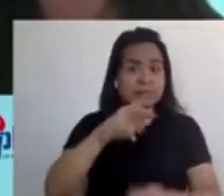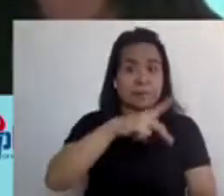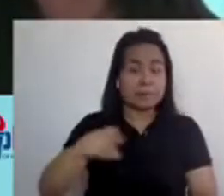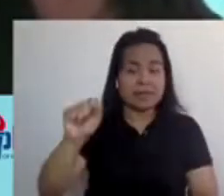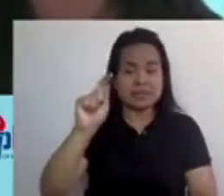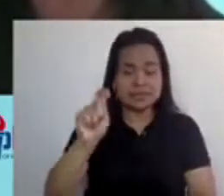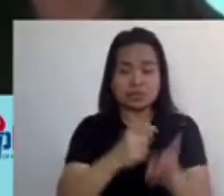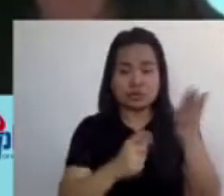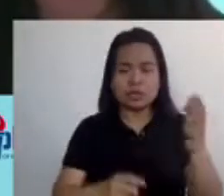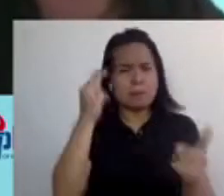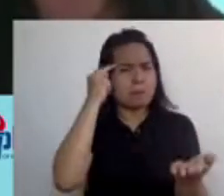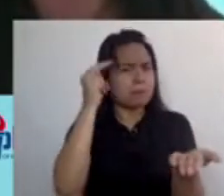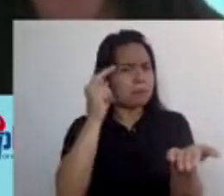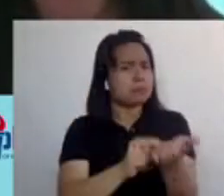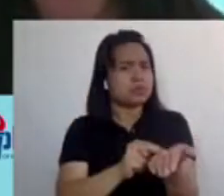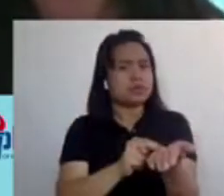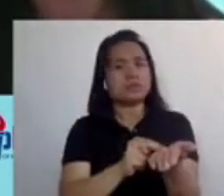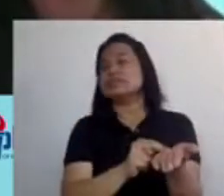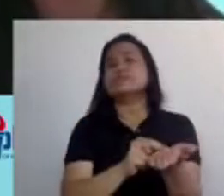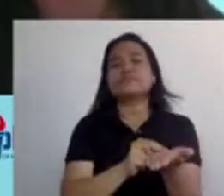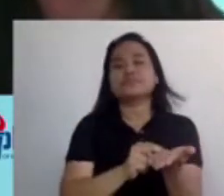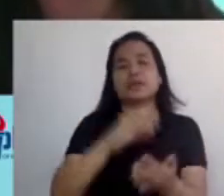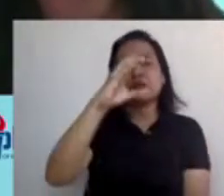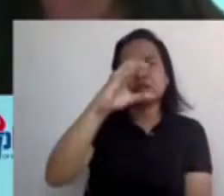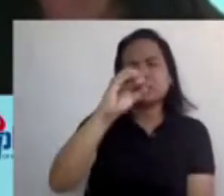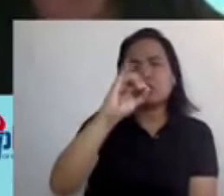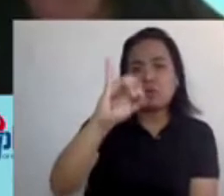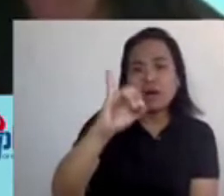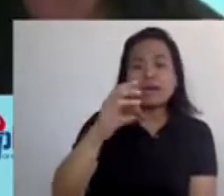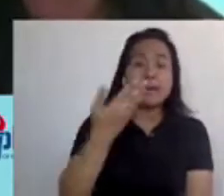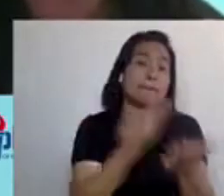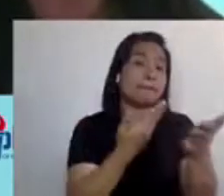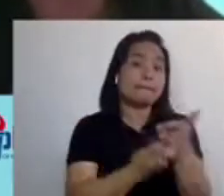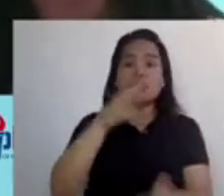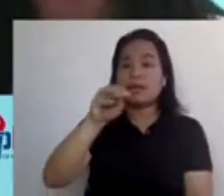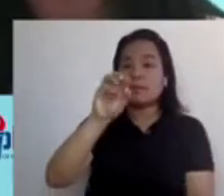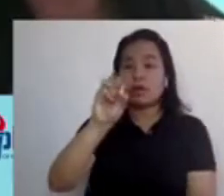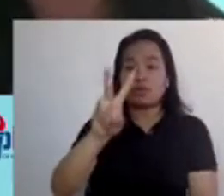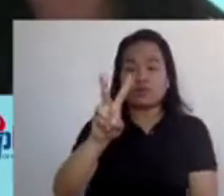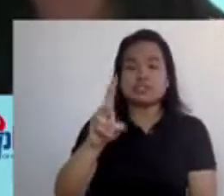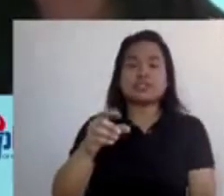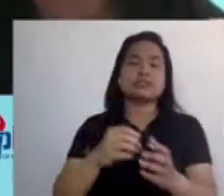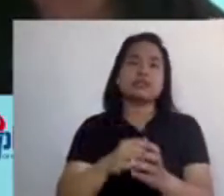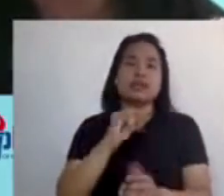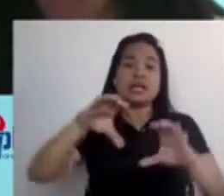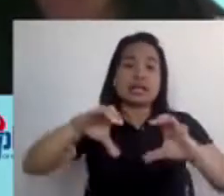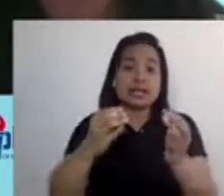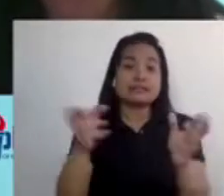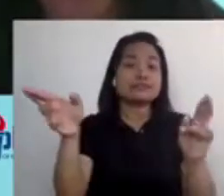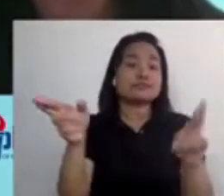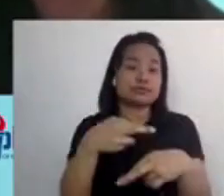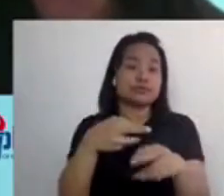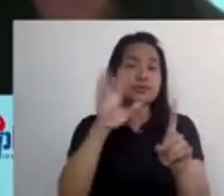we discuss COIs, the MOVs required will be the classroom observation tool. But in the case of our